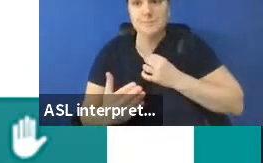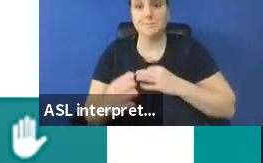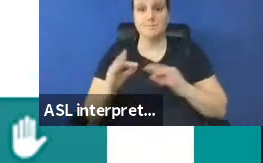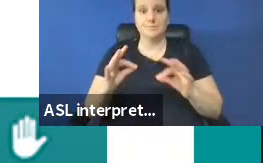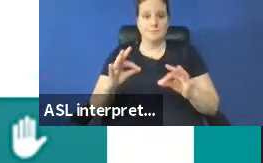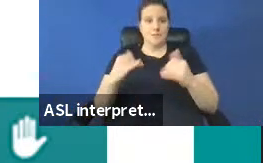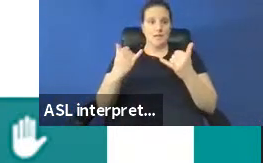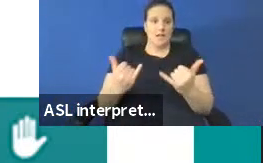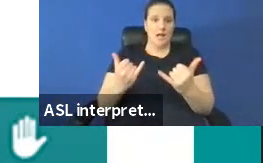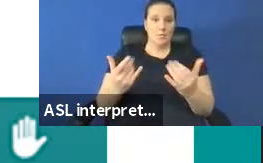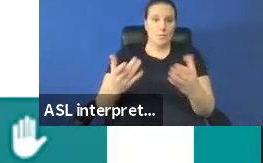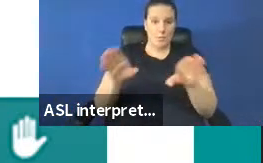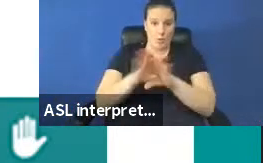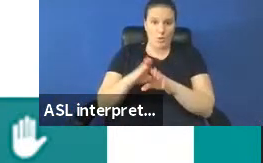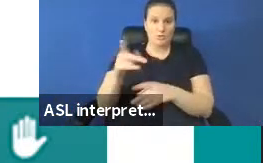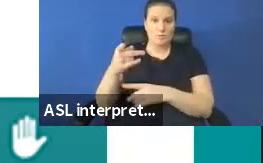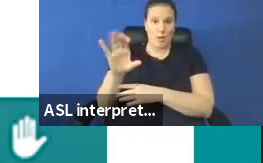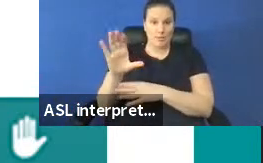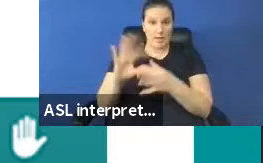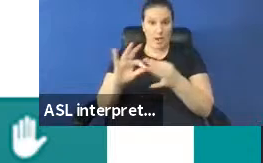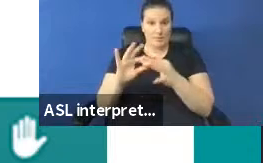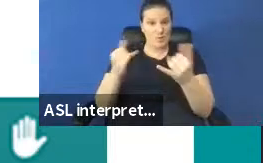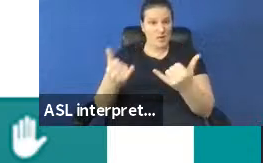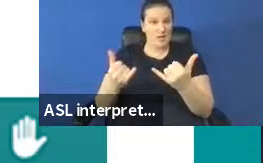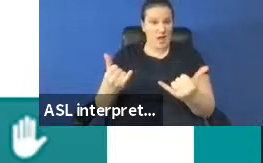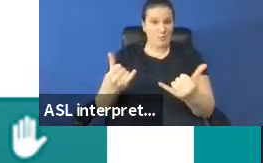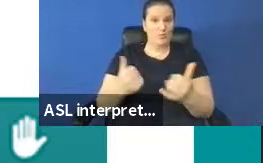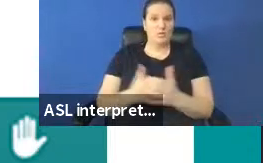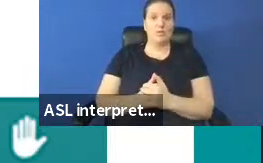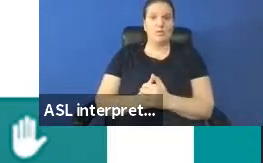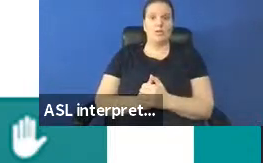we are going to close public comment now.